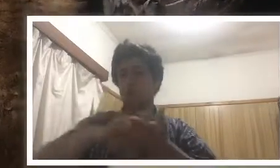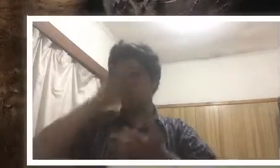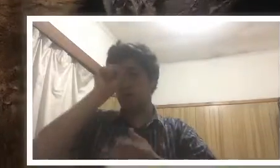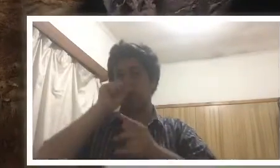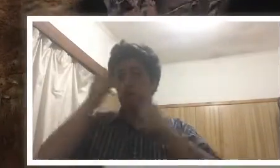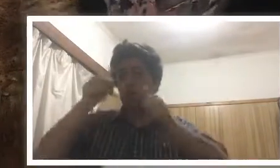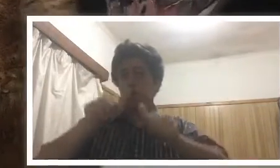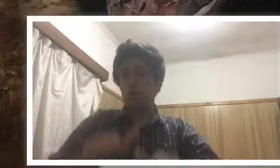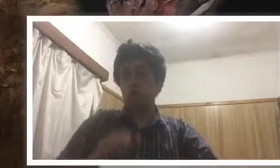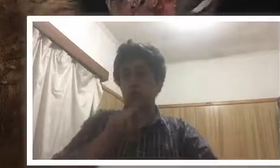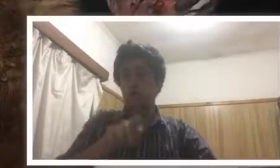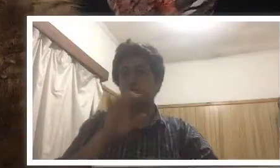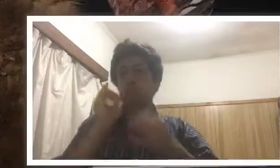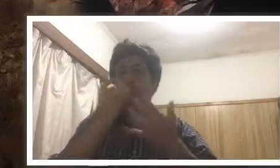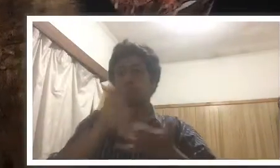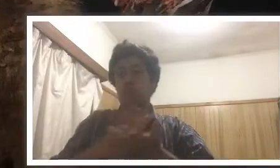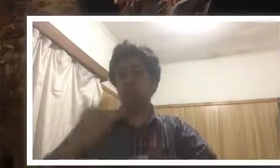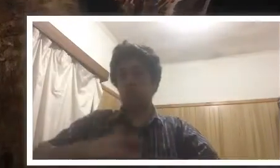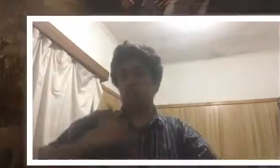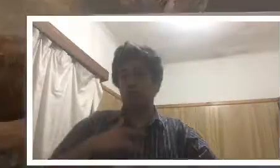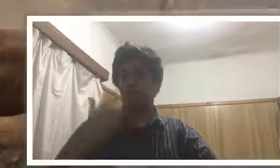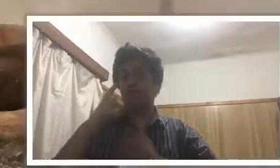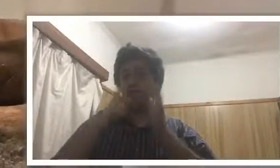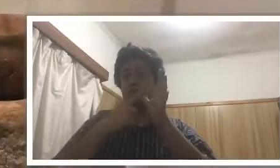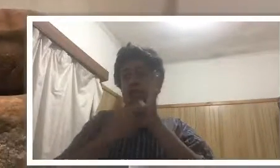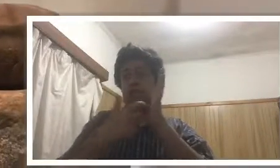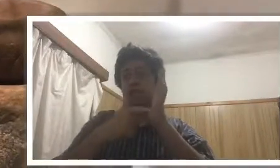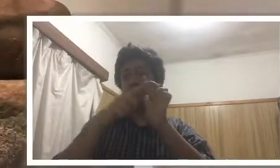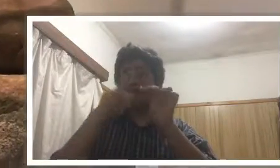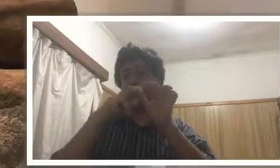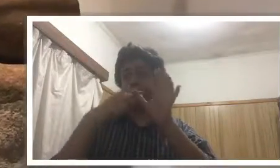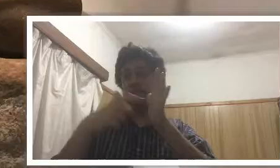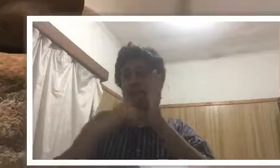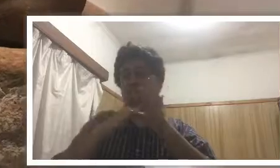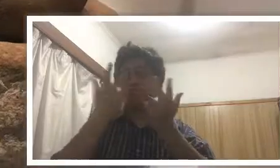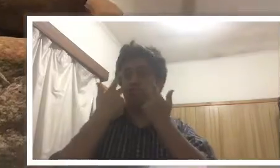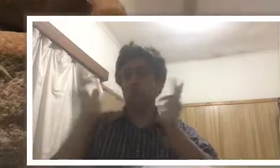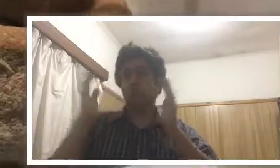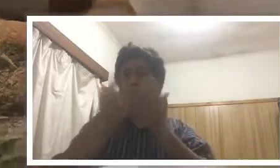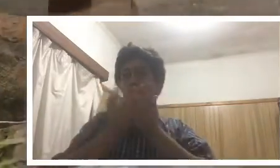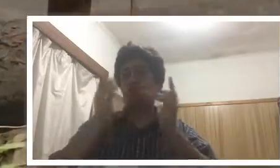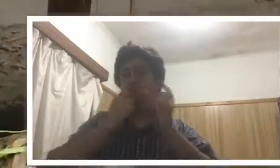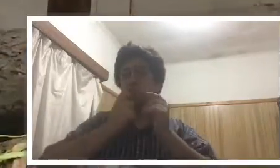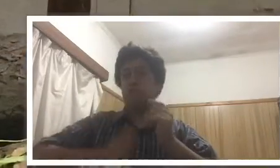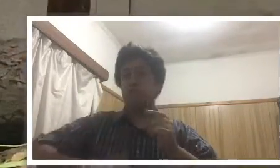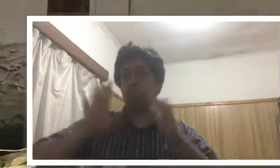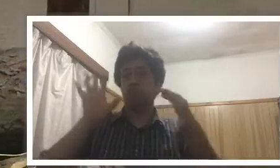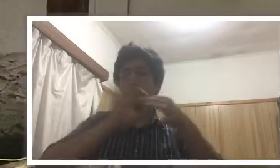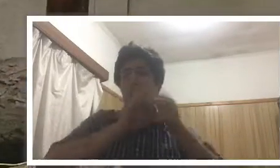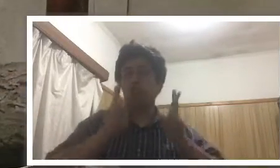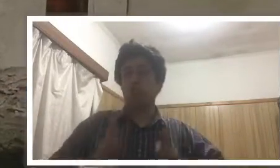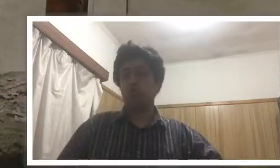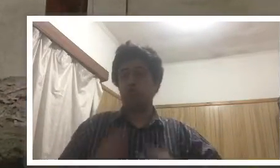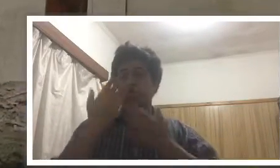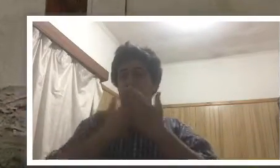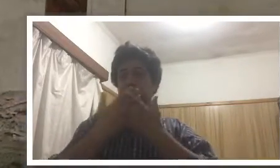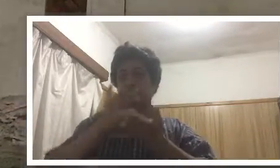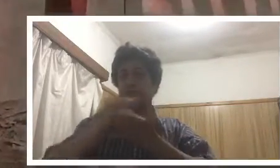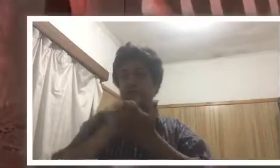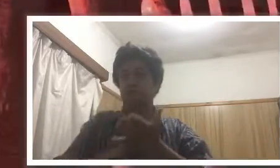students will be able to use, as well as real-life artefacts that are displayed in the museum relating